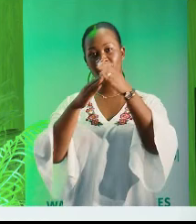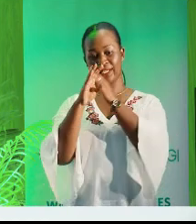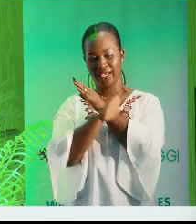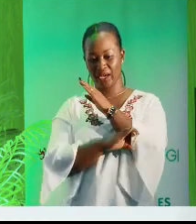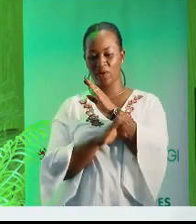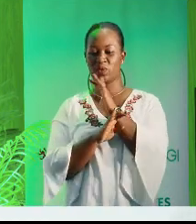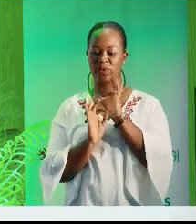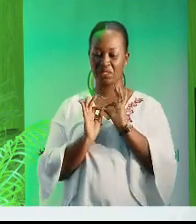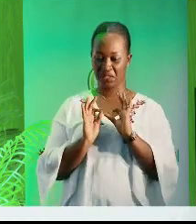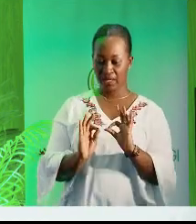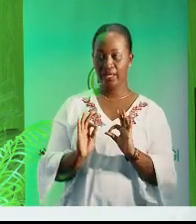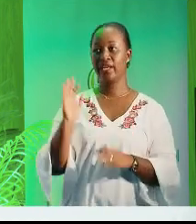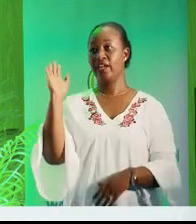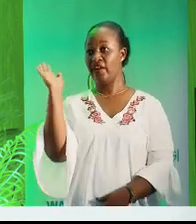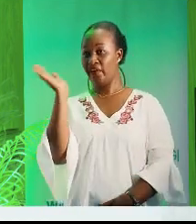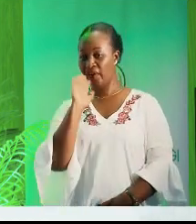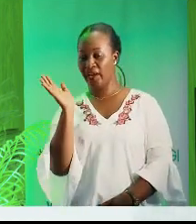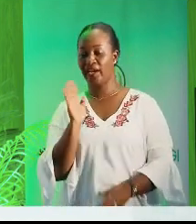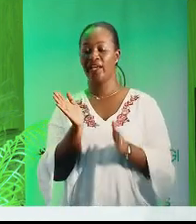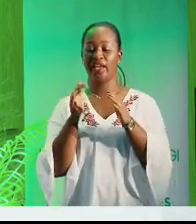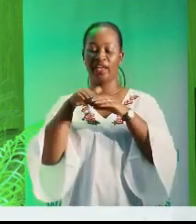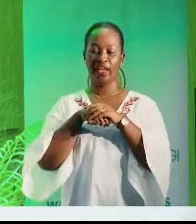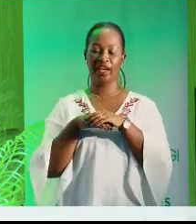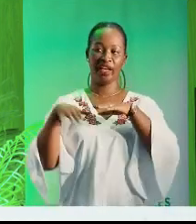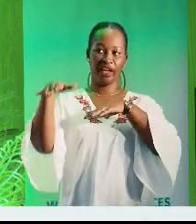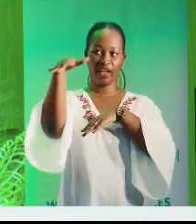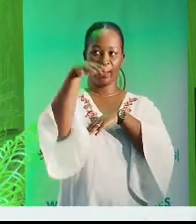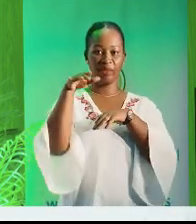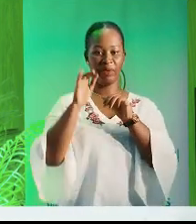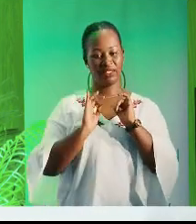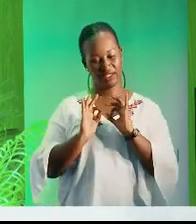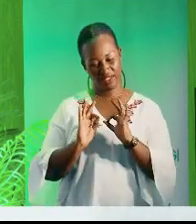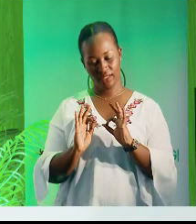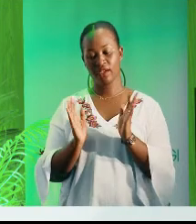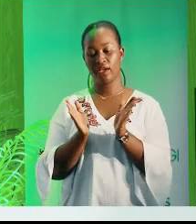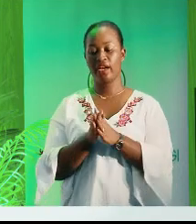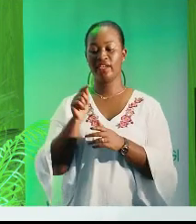clean, green, and climate resilient, and that